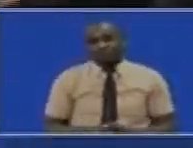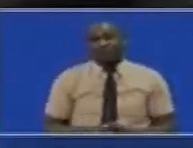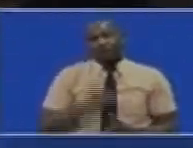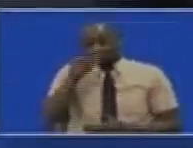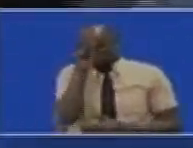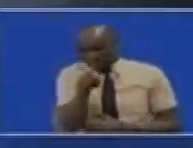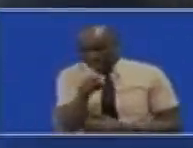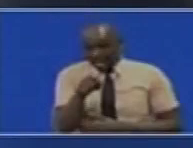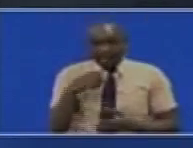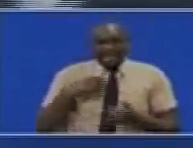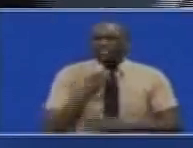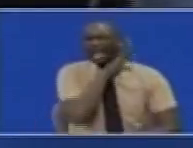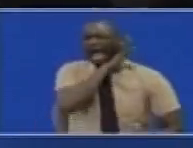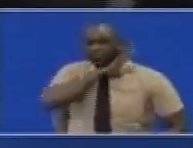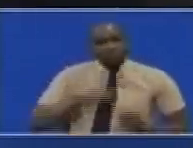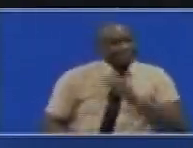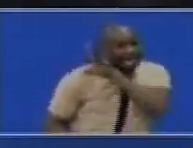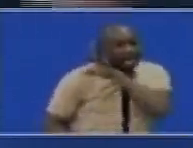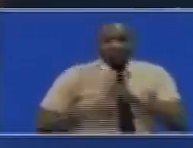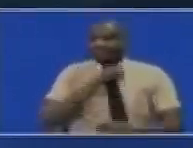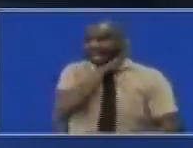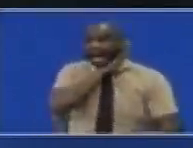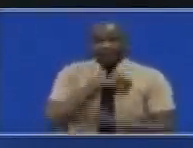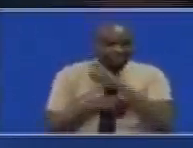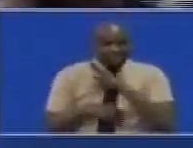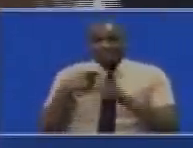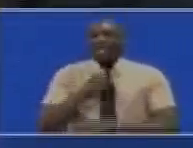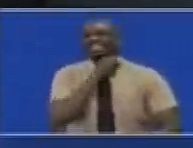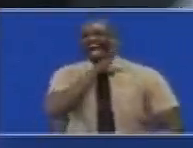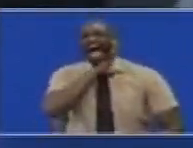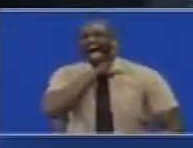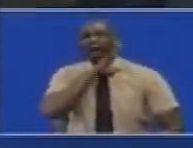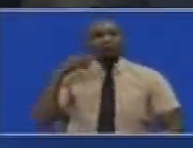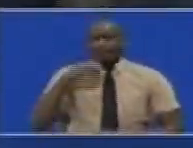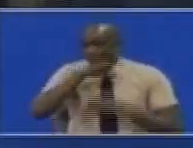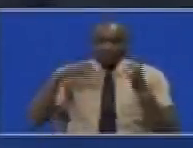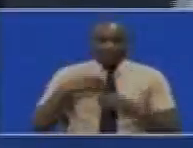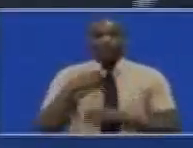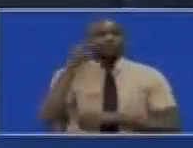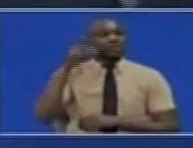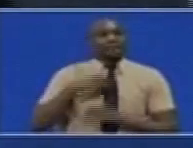Then it became a shouting match, some deciding that screaming might just get them heard.